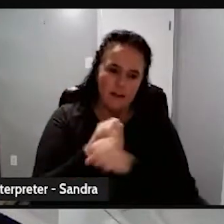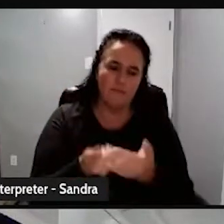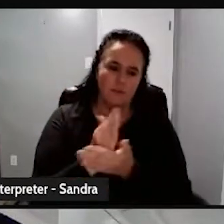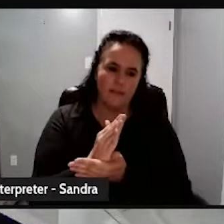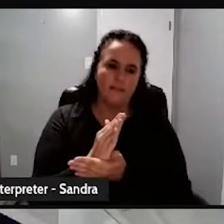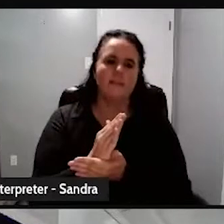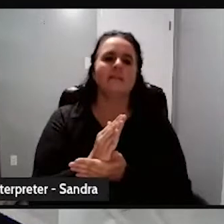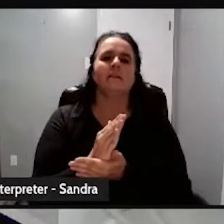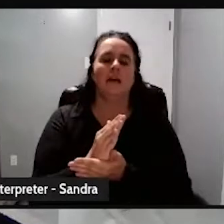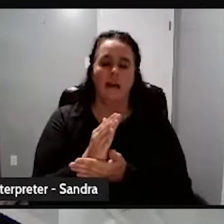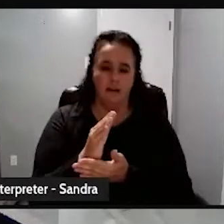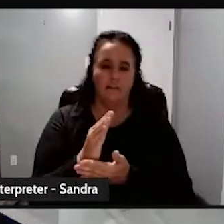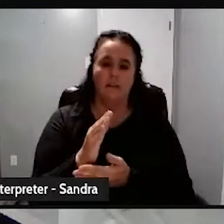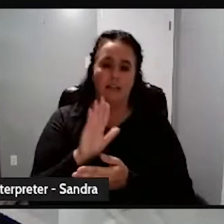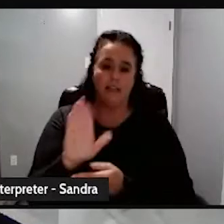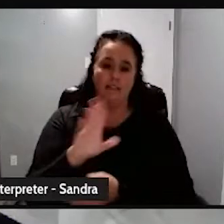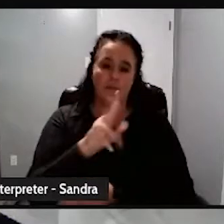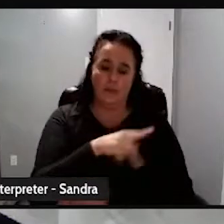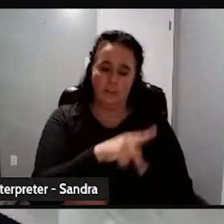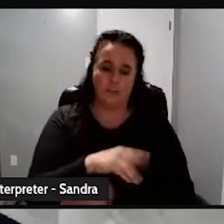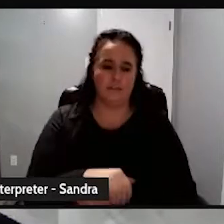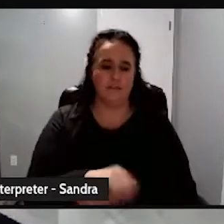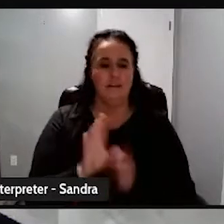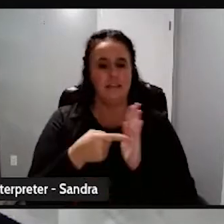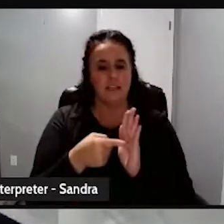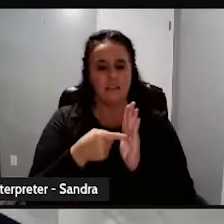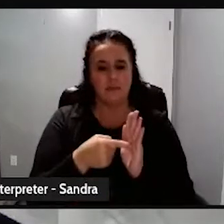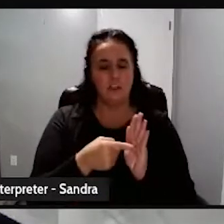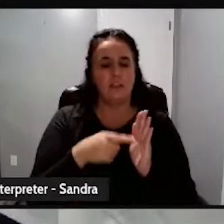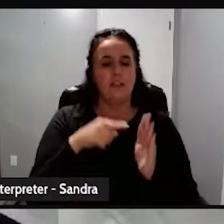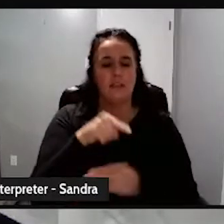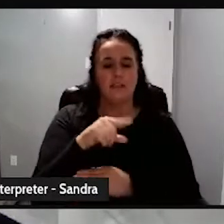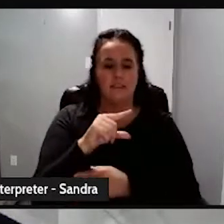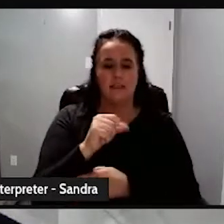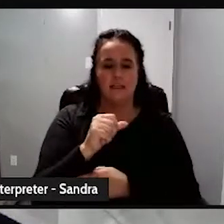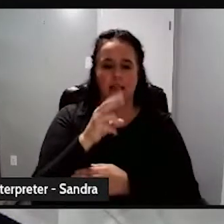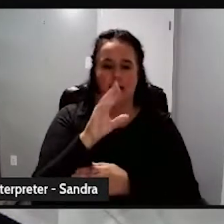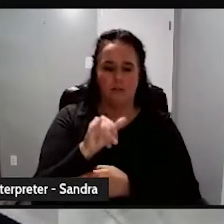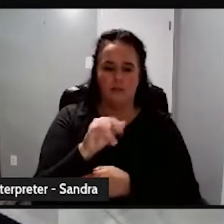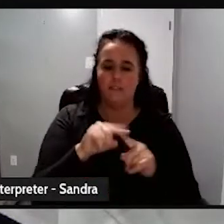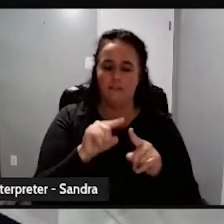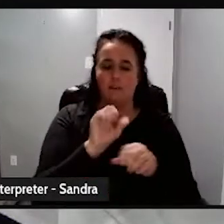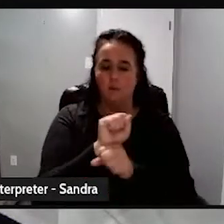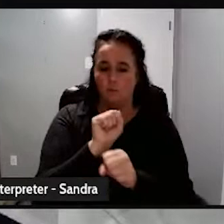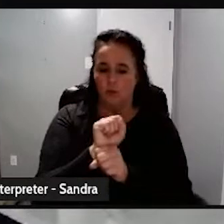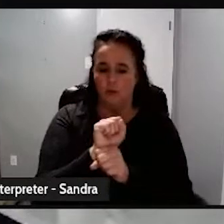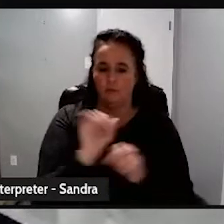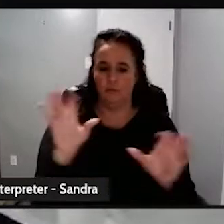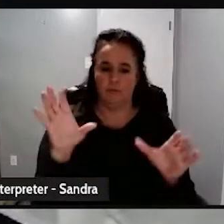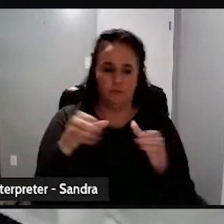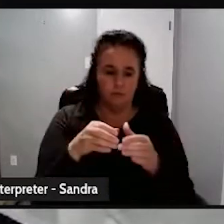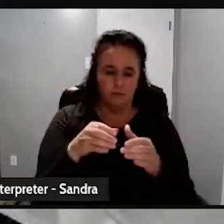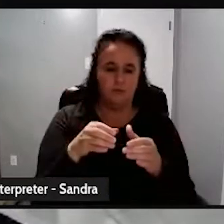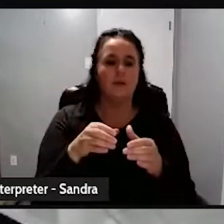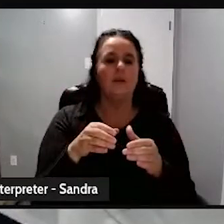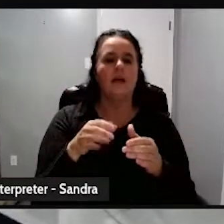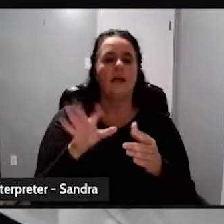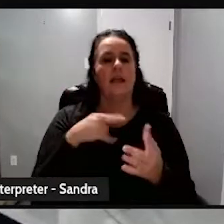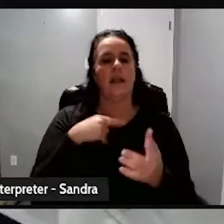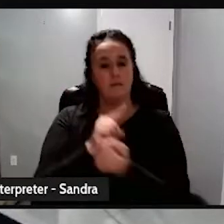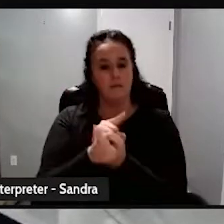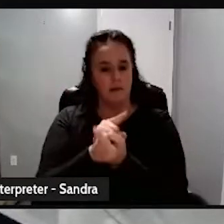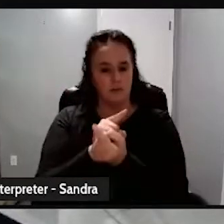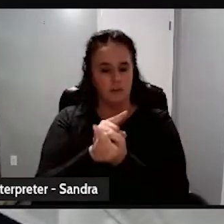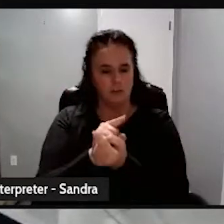we have in this gallery is a culmination of work of which I was in a mentorship at the Video Pool